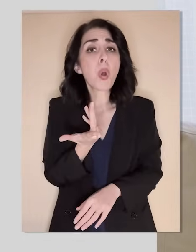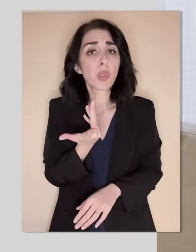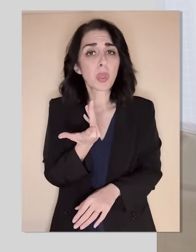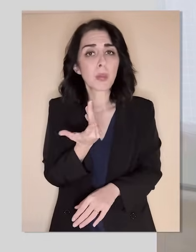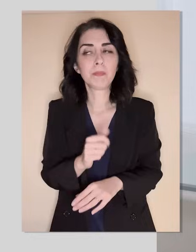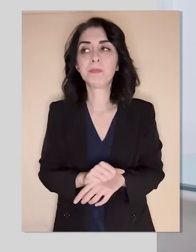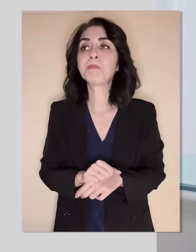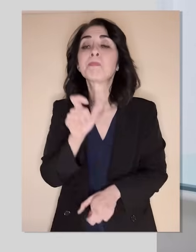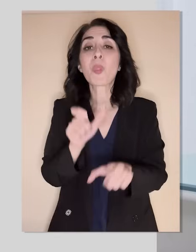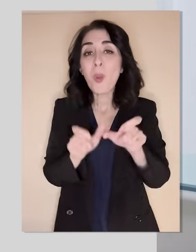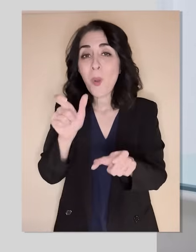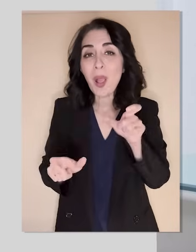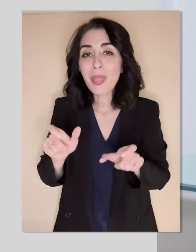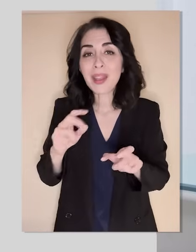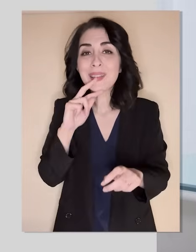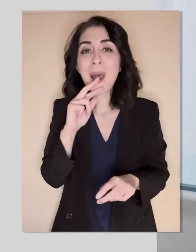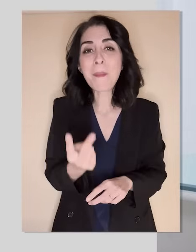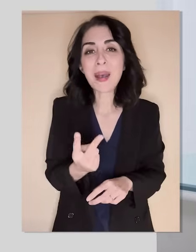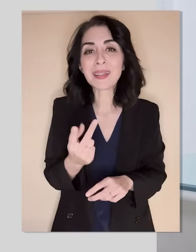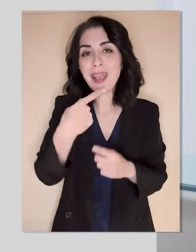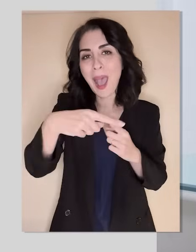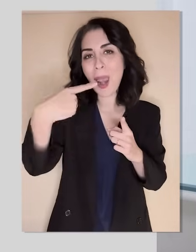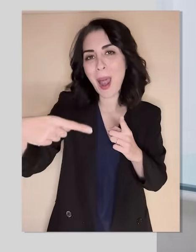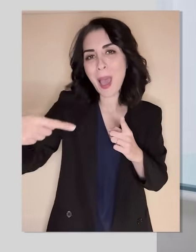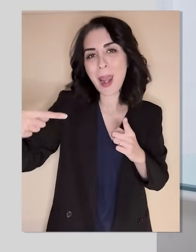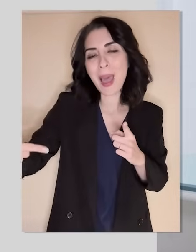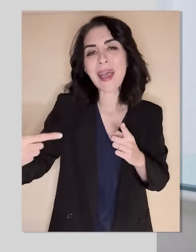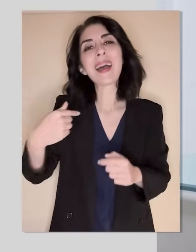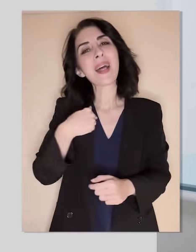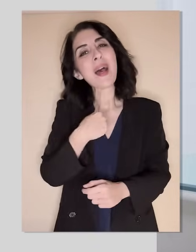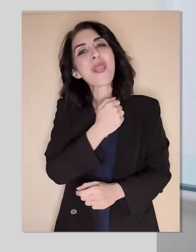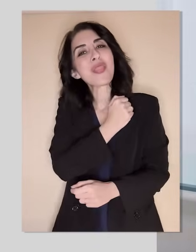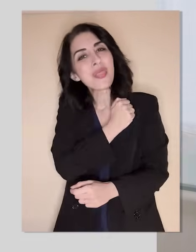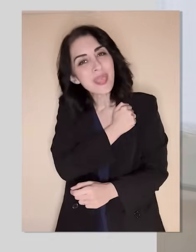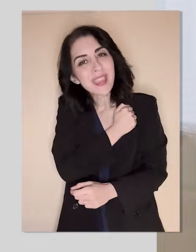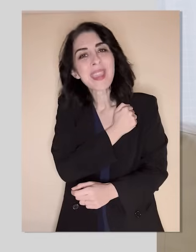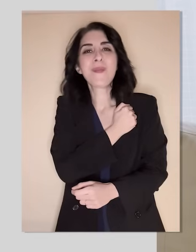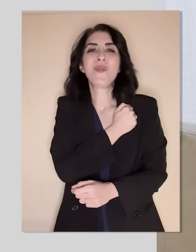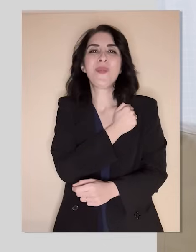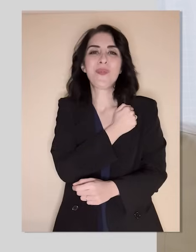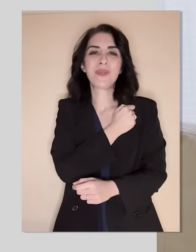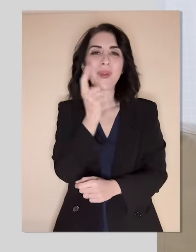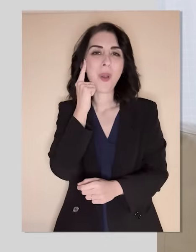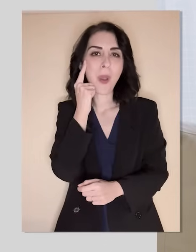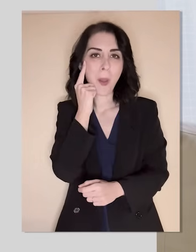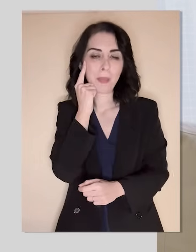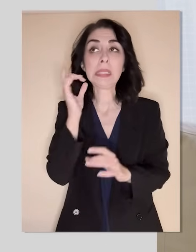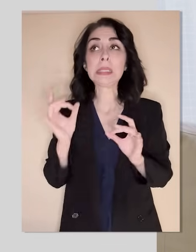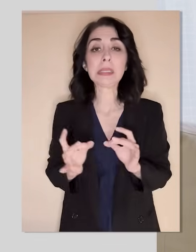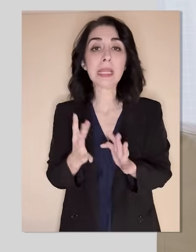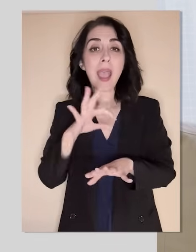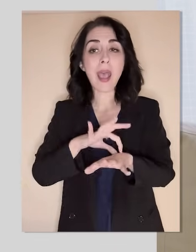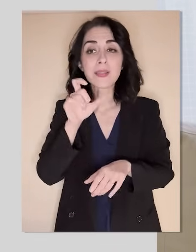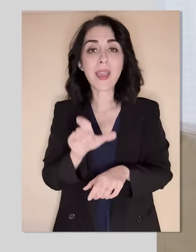patient has four bad migraine days in a month, meaning they're in severe pain,